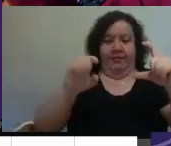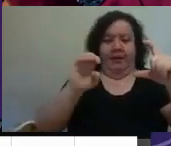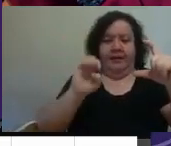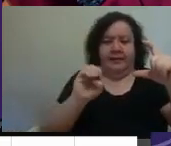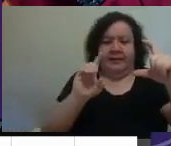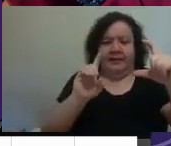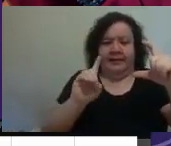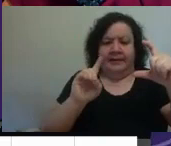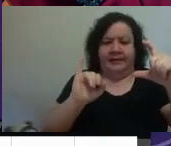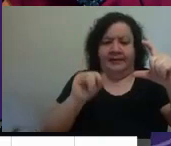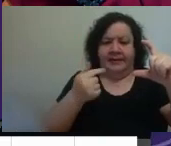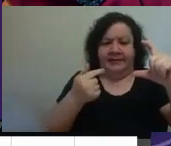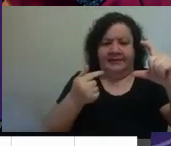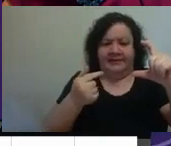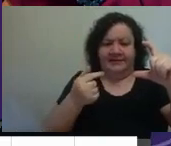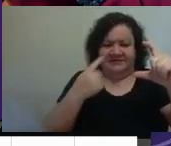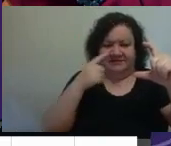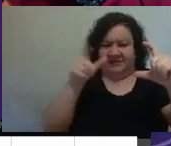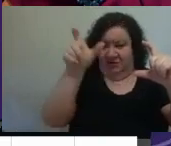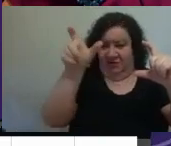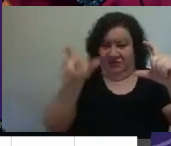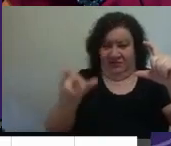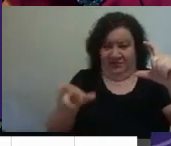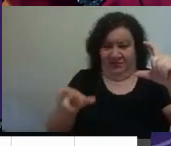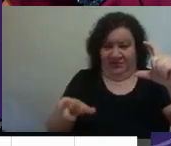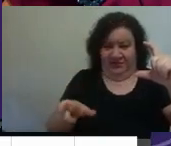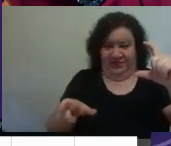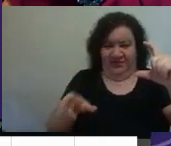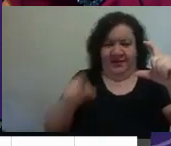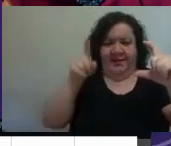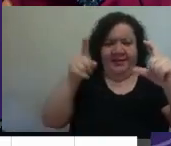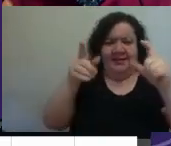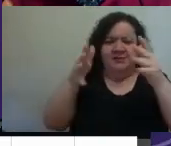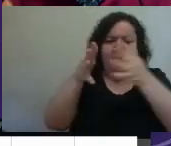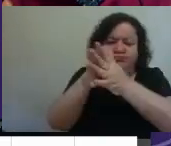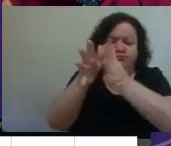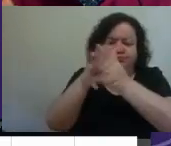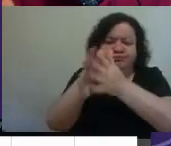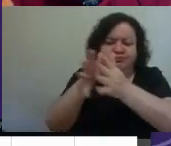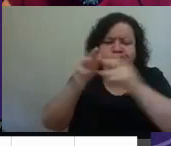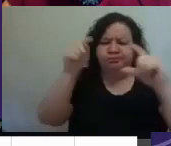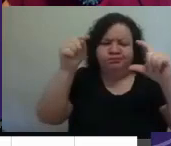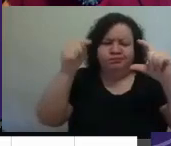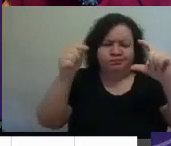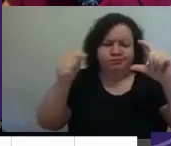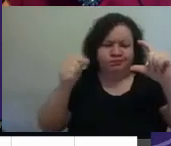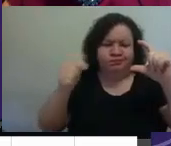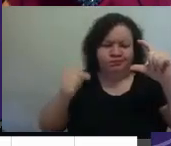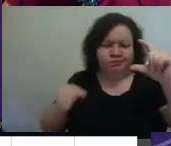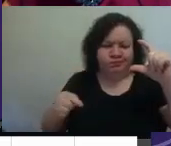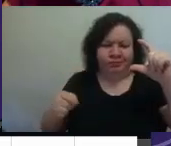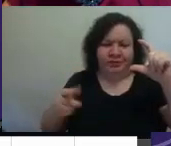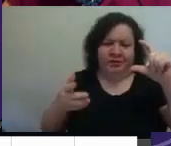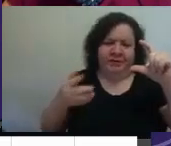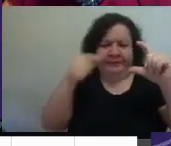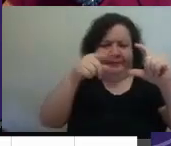editor. There are several options for how I can include information about this picture. There is the